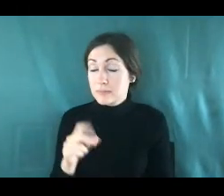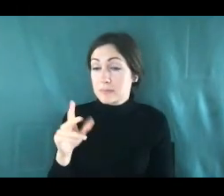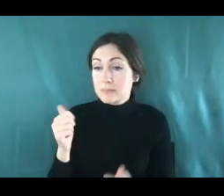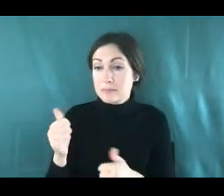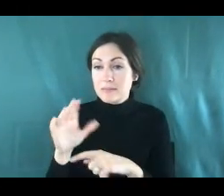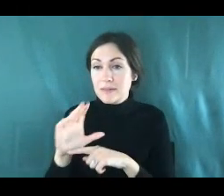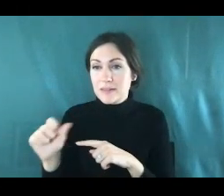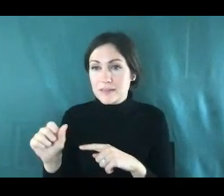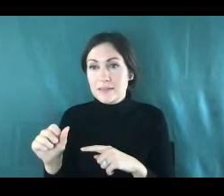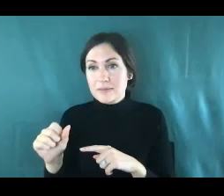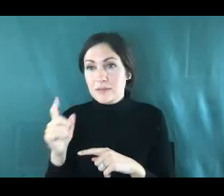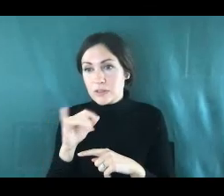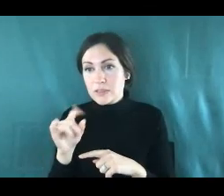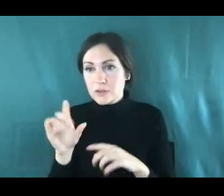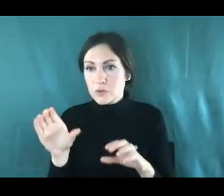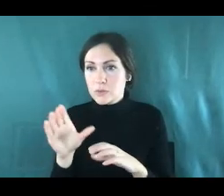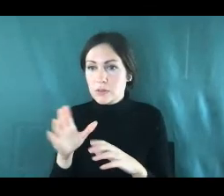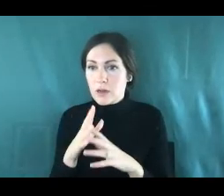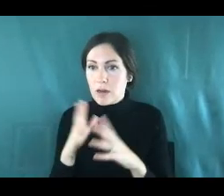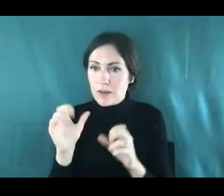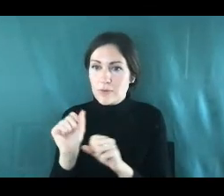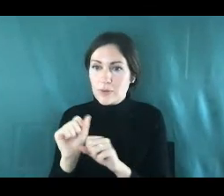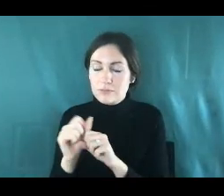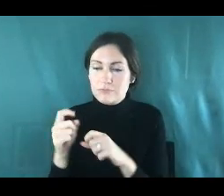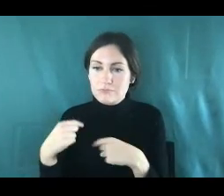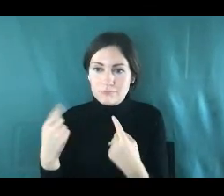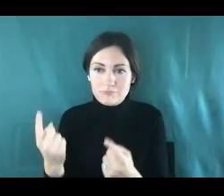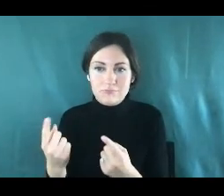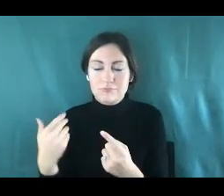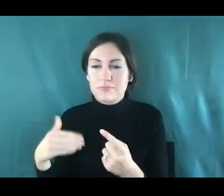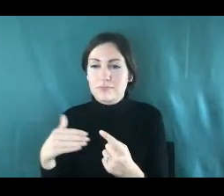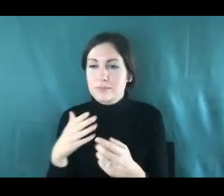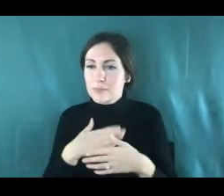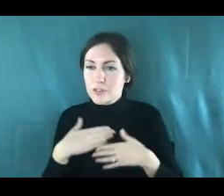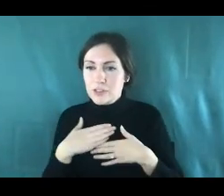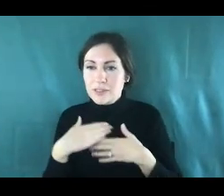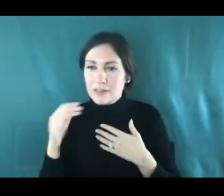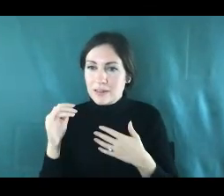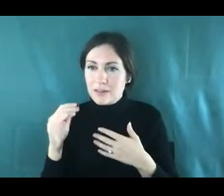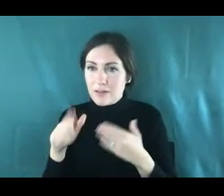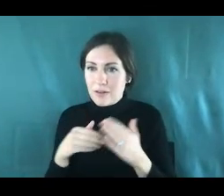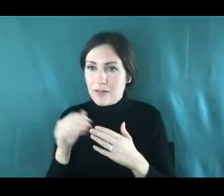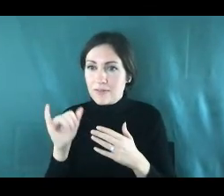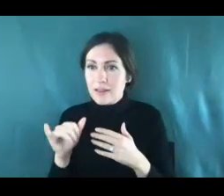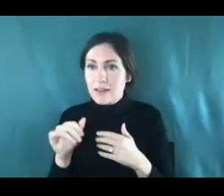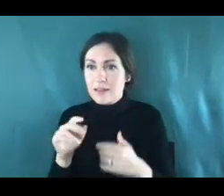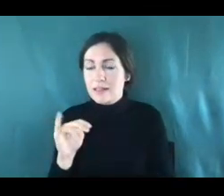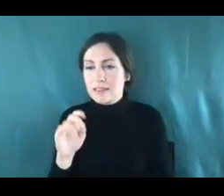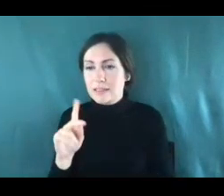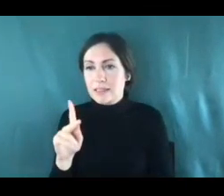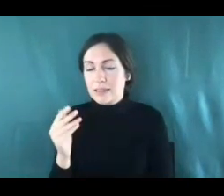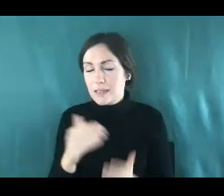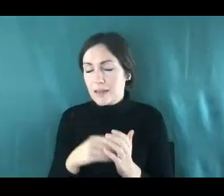Awesome. Yeah, no, it looks like you're doing an immense amount of work. I really appreciate all of the work that you're doing. Nick Dunkel, once again, for the